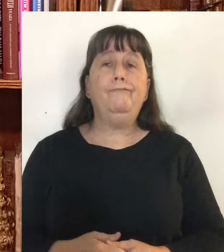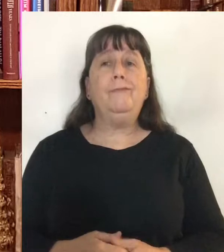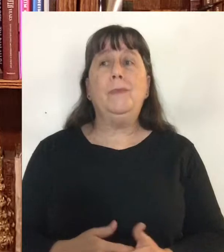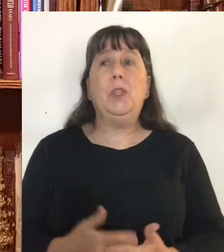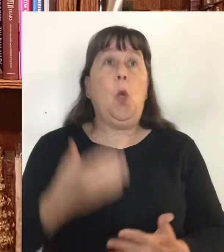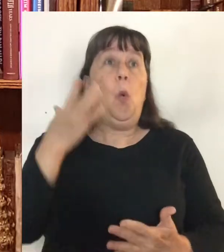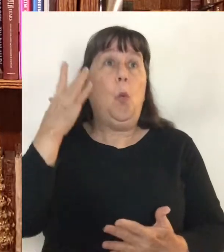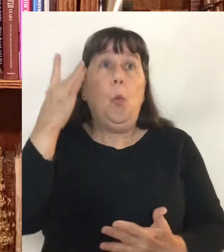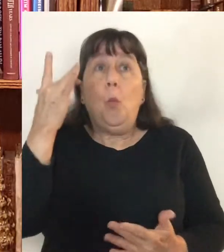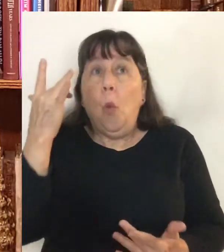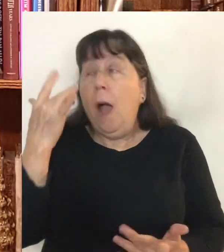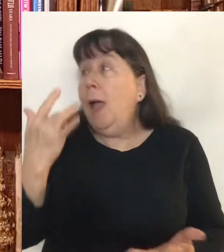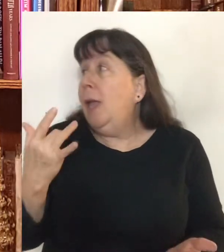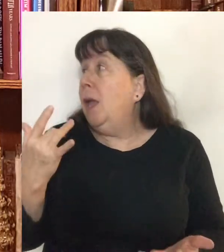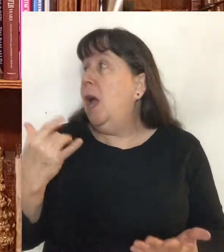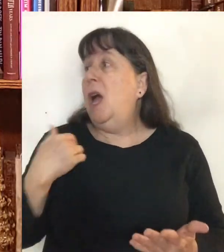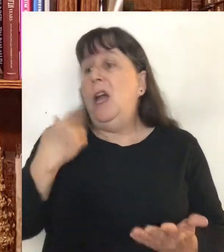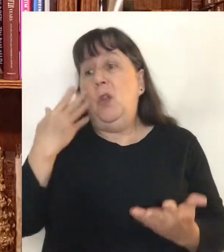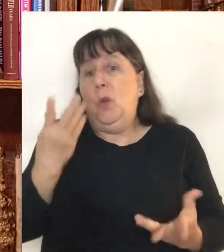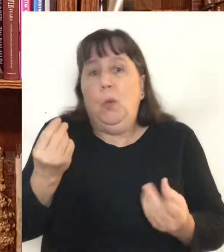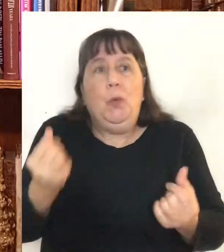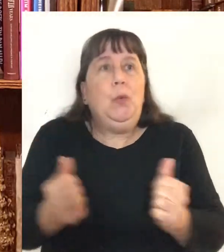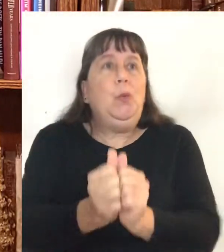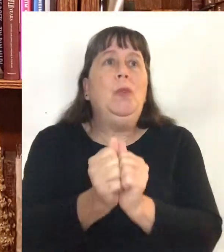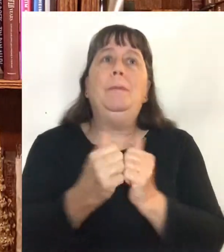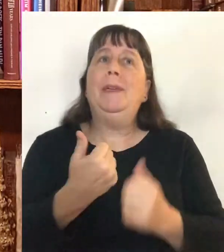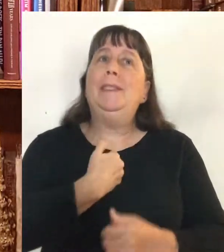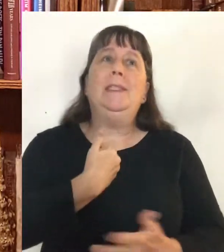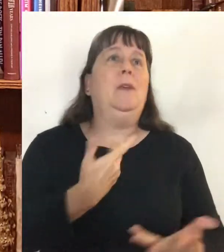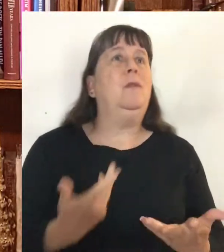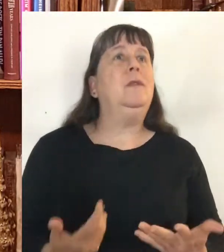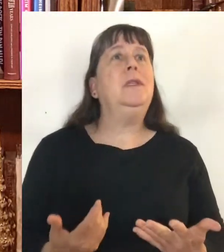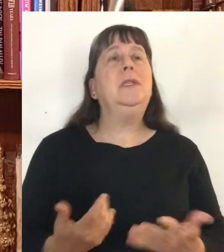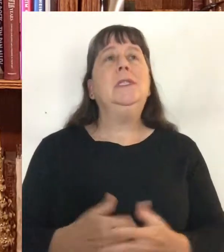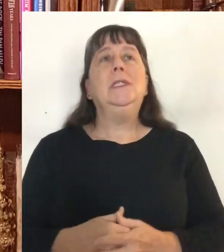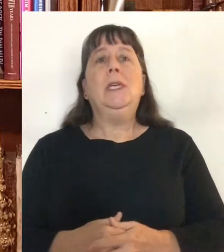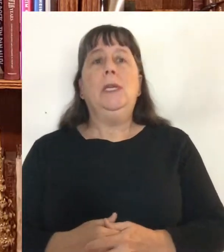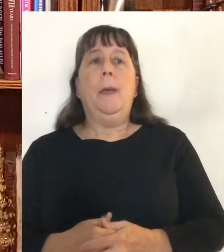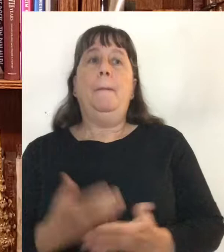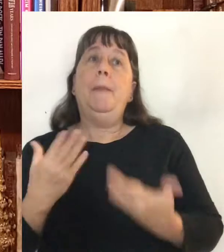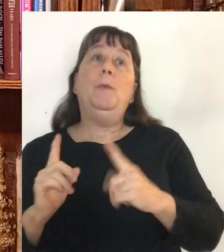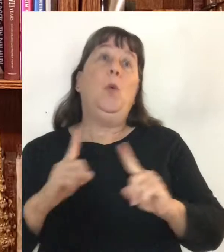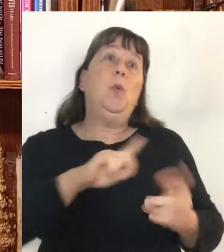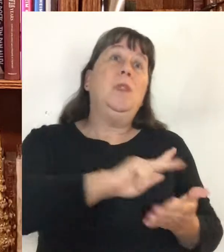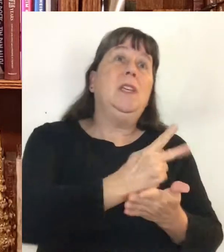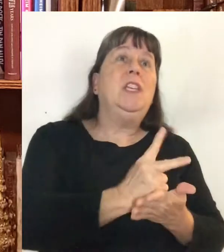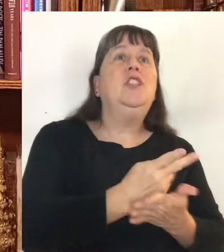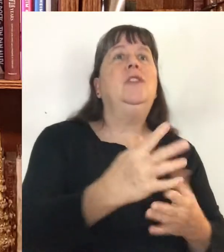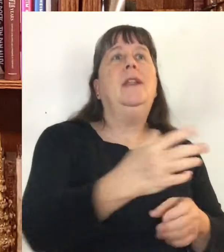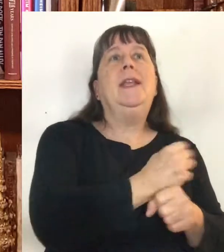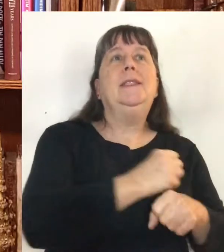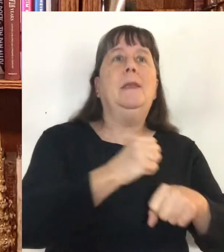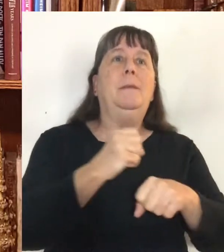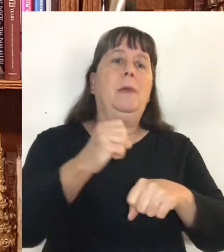Yes, she says, I'm afraid I'm a little depressed. I just don't know what to do with myself these